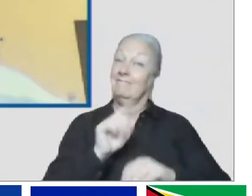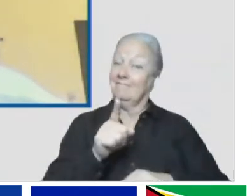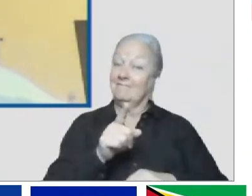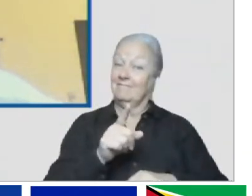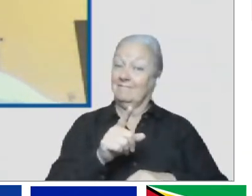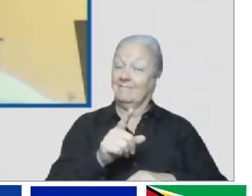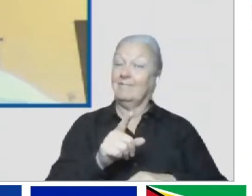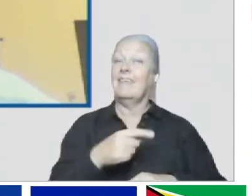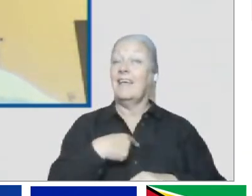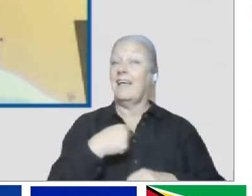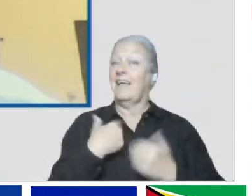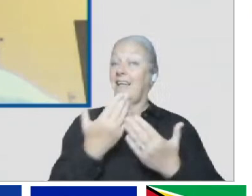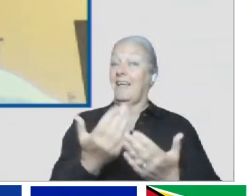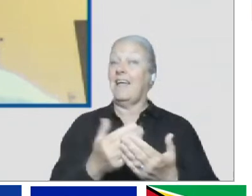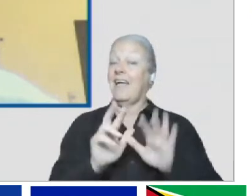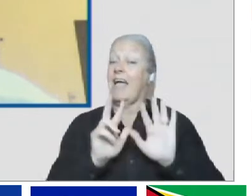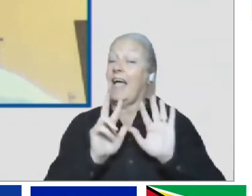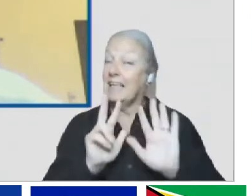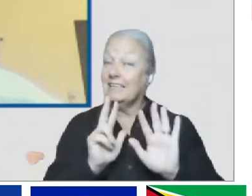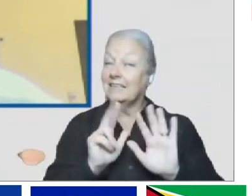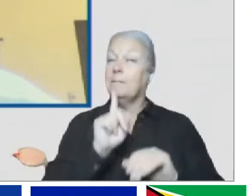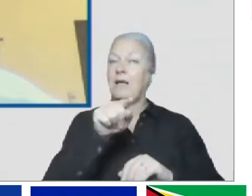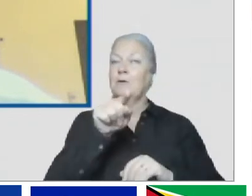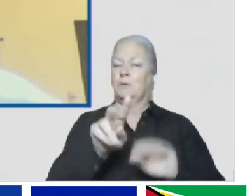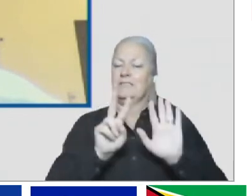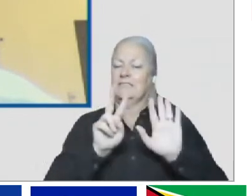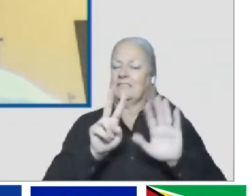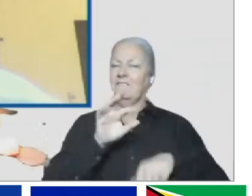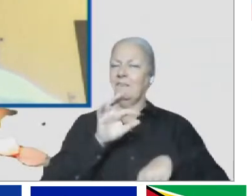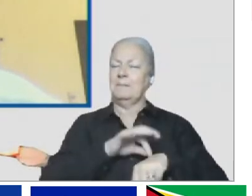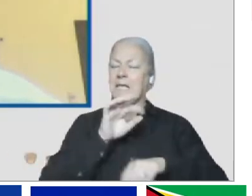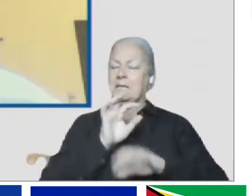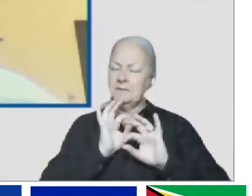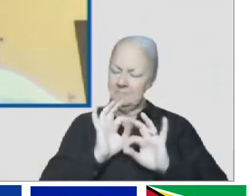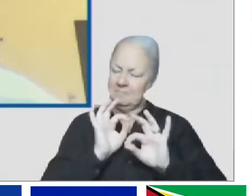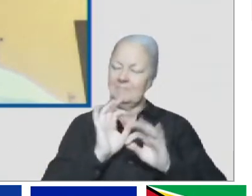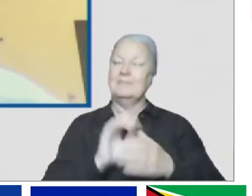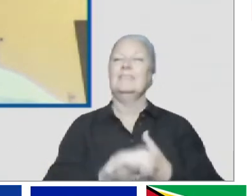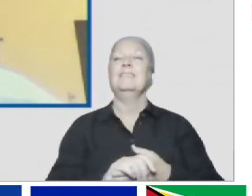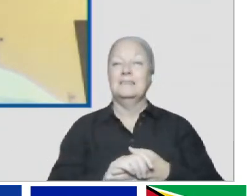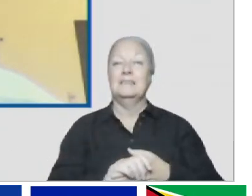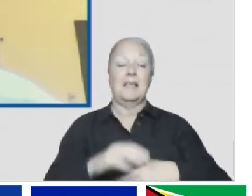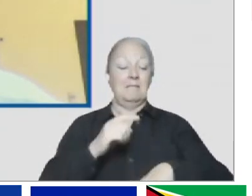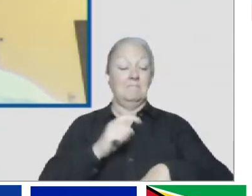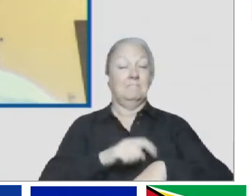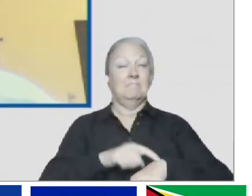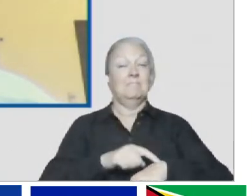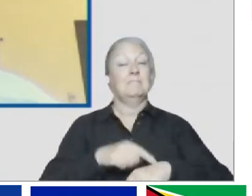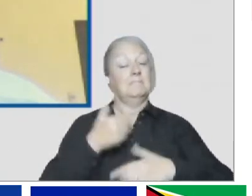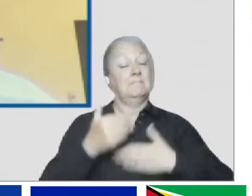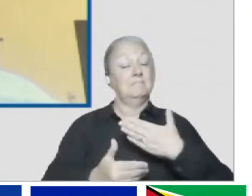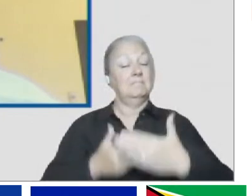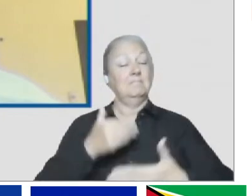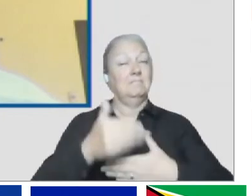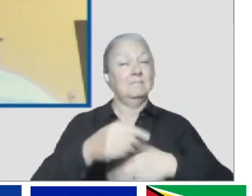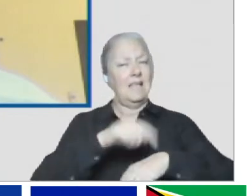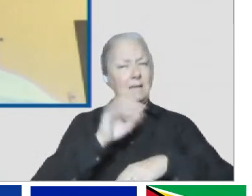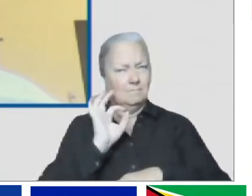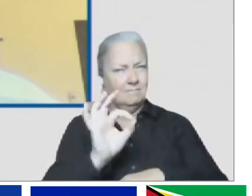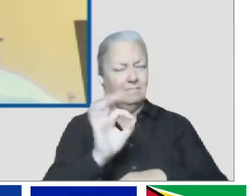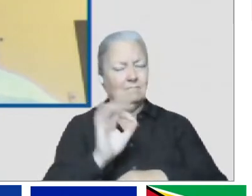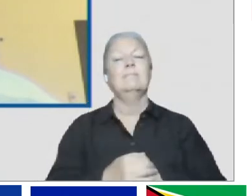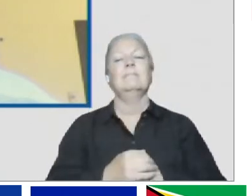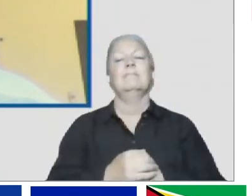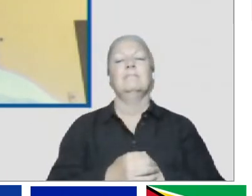required. But we're still very much on time. And Sergio has introduced a series of other considerations in terms